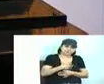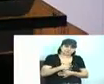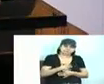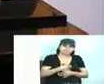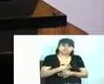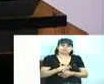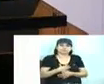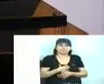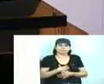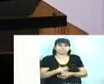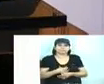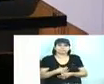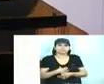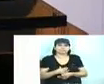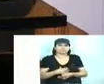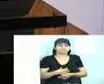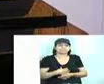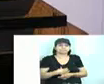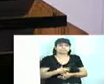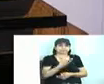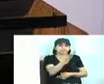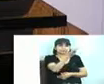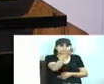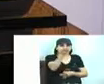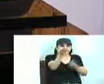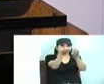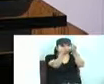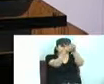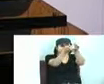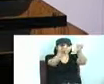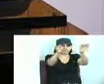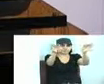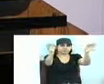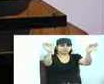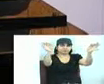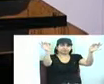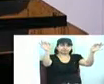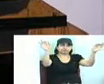wish to be.